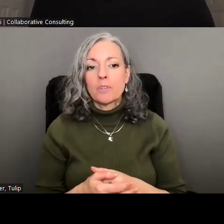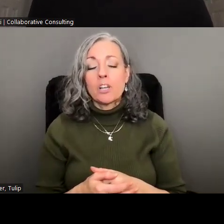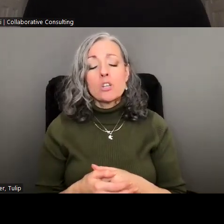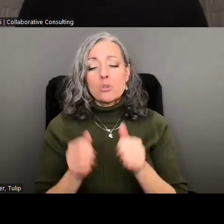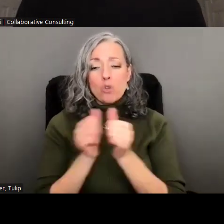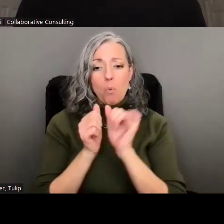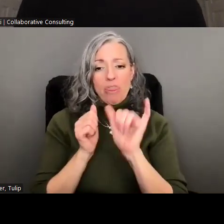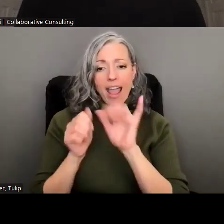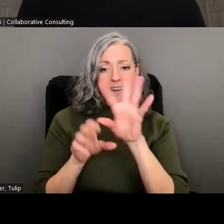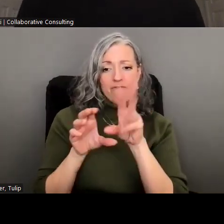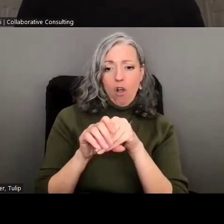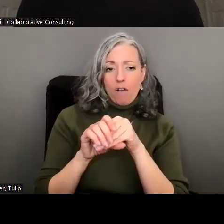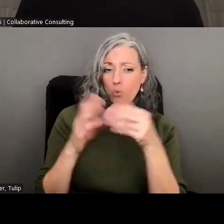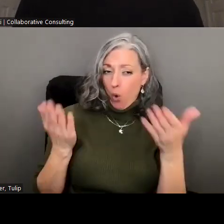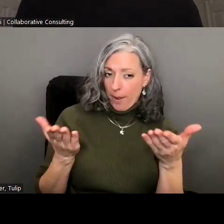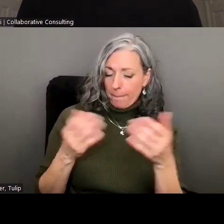this involves is,